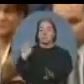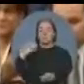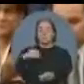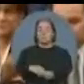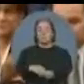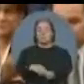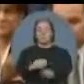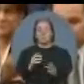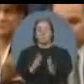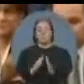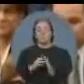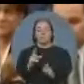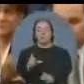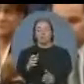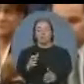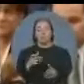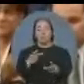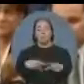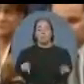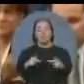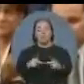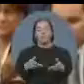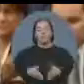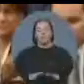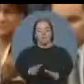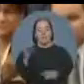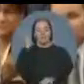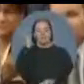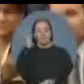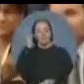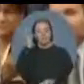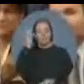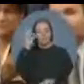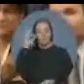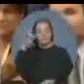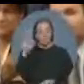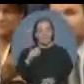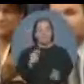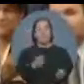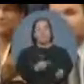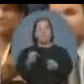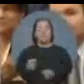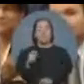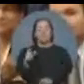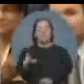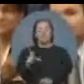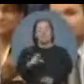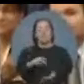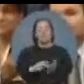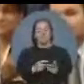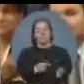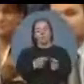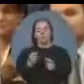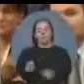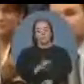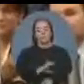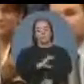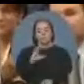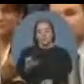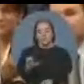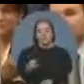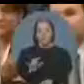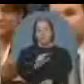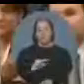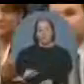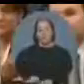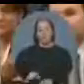years ago in Quebec City, our country was born in France. The foundation of Quebec City is also the foundation of